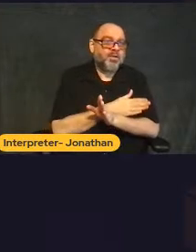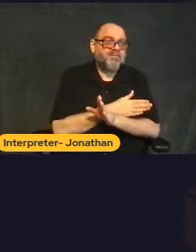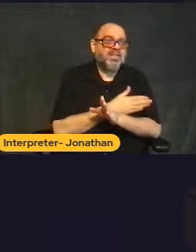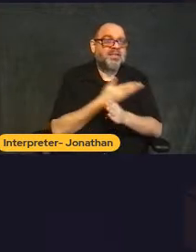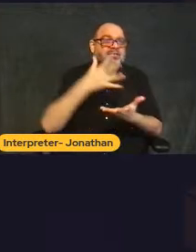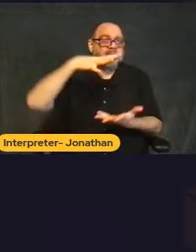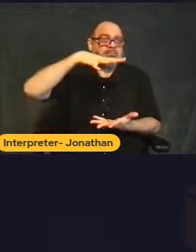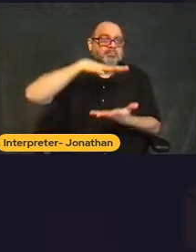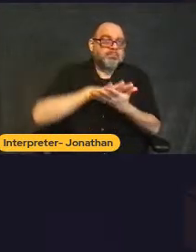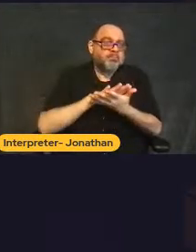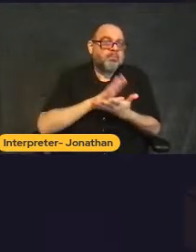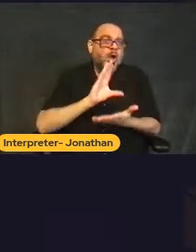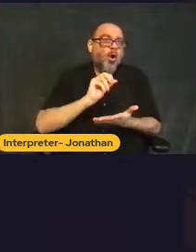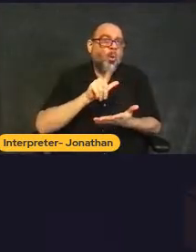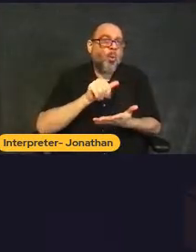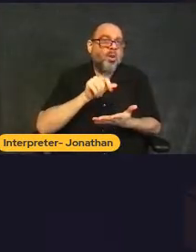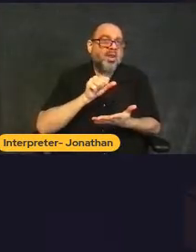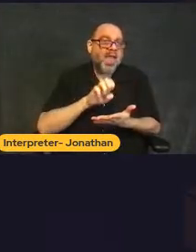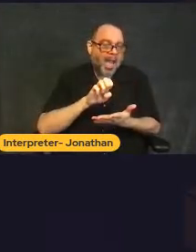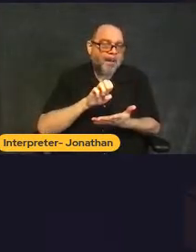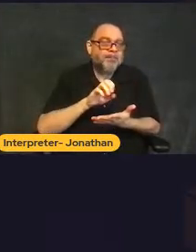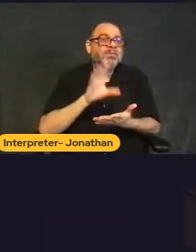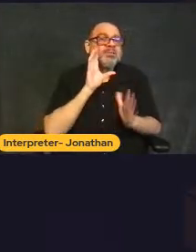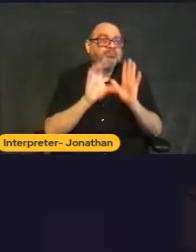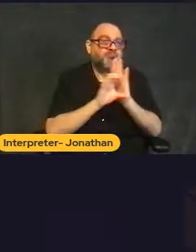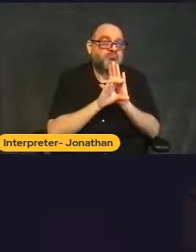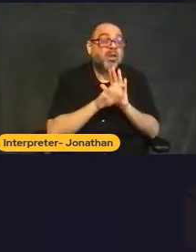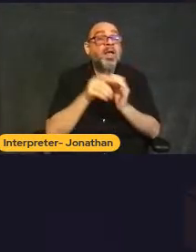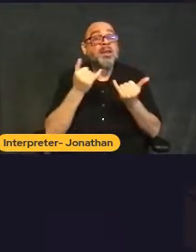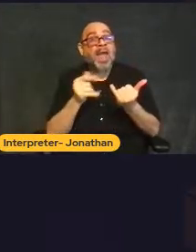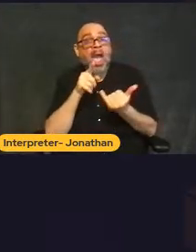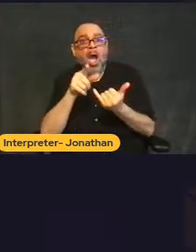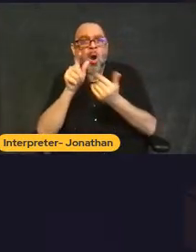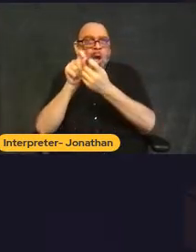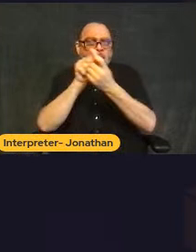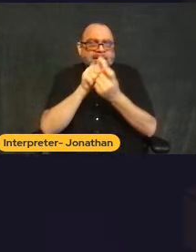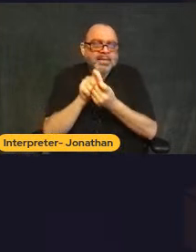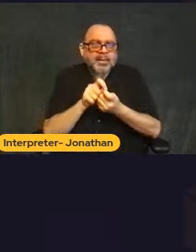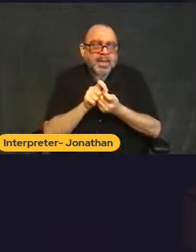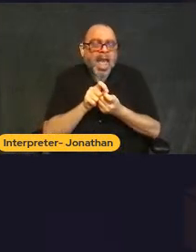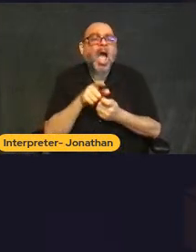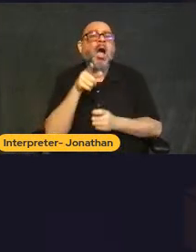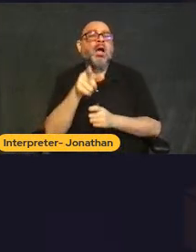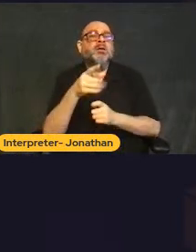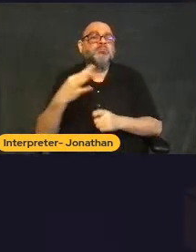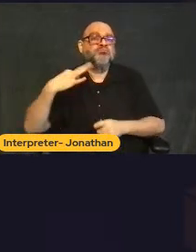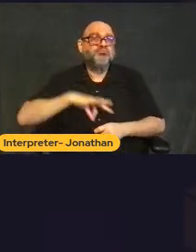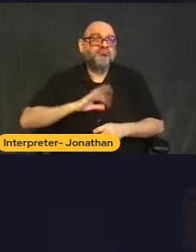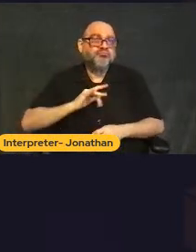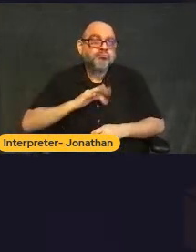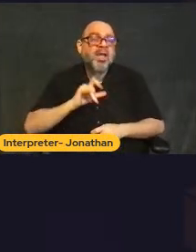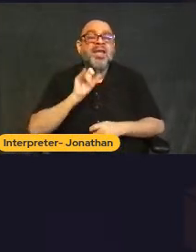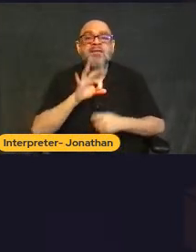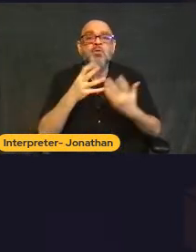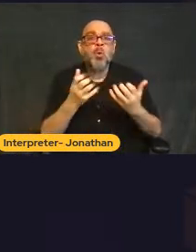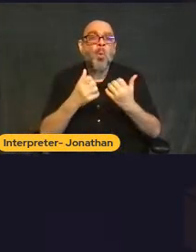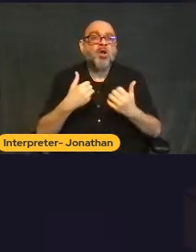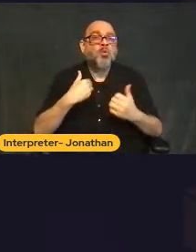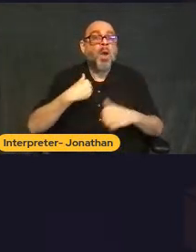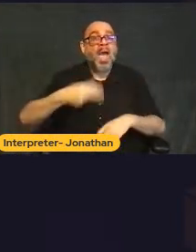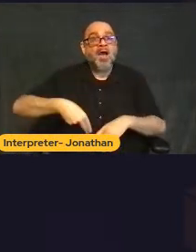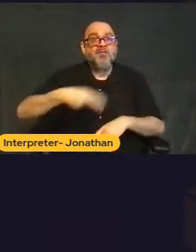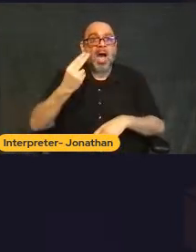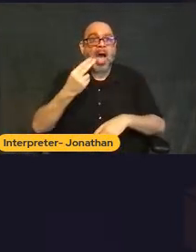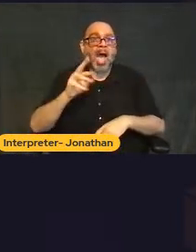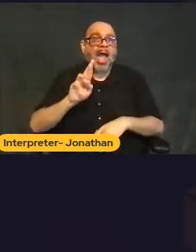now we have so much detail about it. And it's very useful if you need some sort of a high resolution diagram, you want to get all the